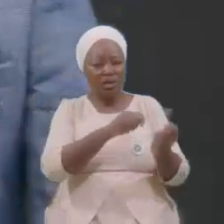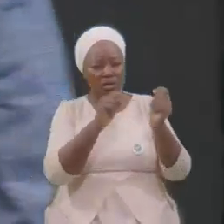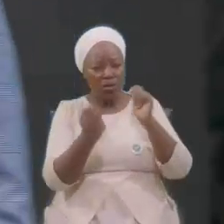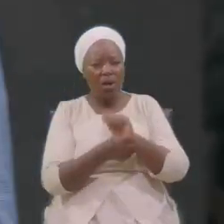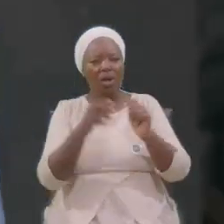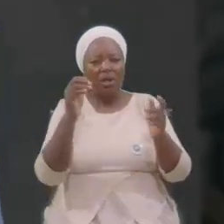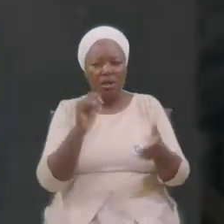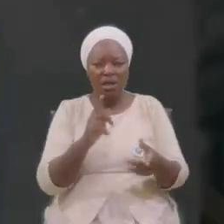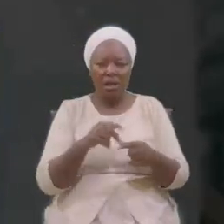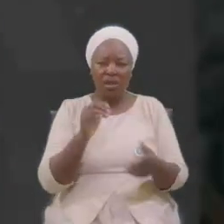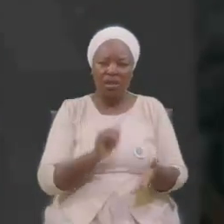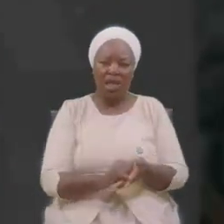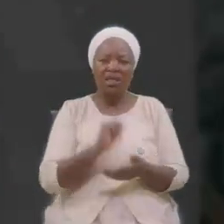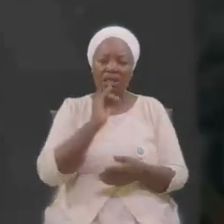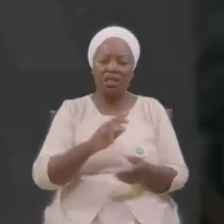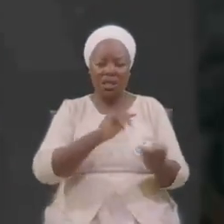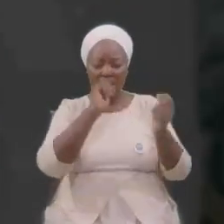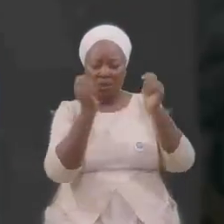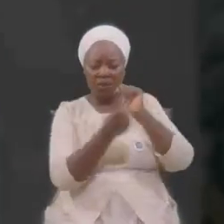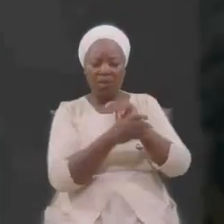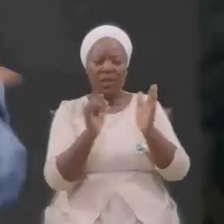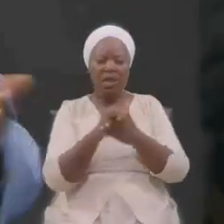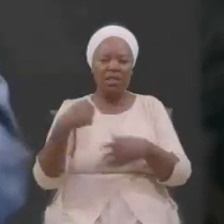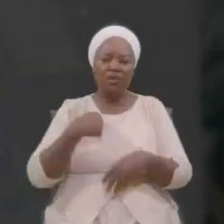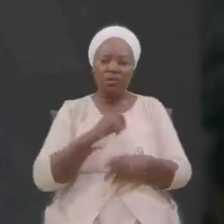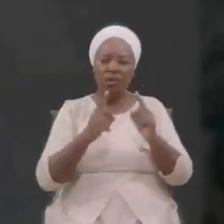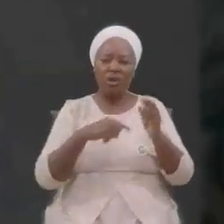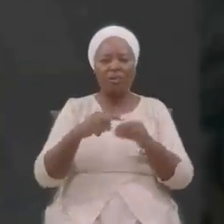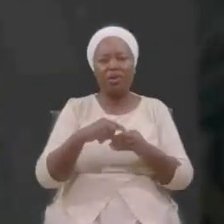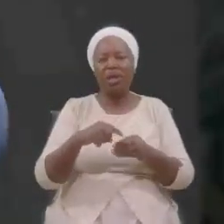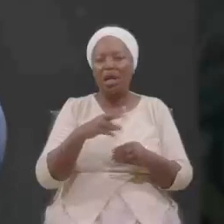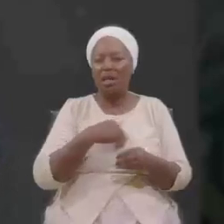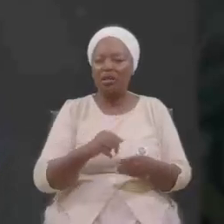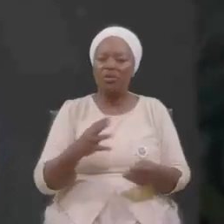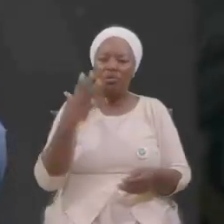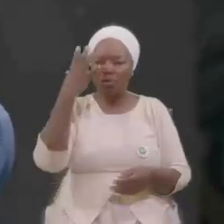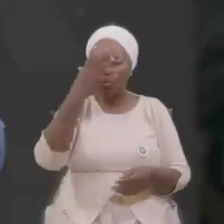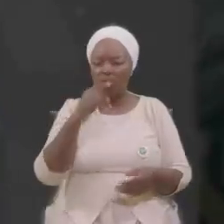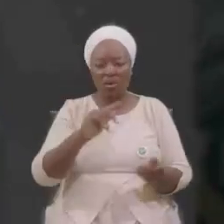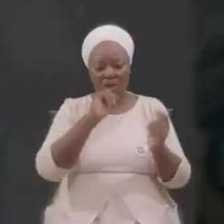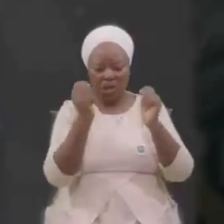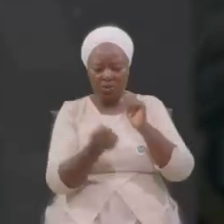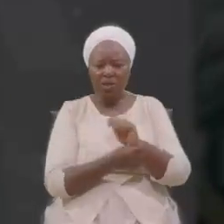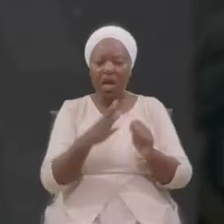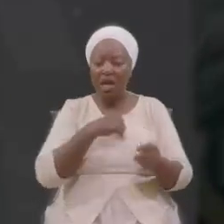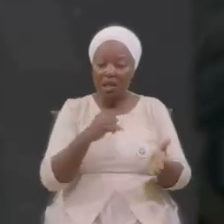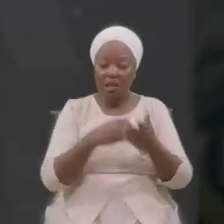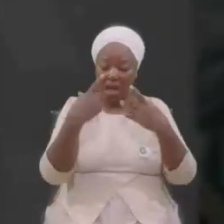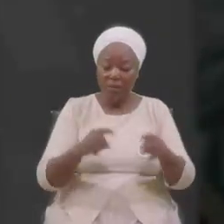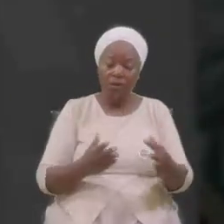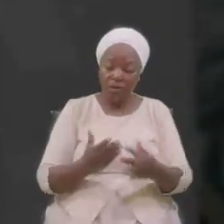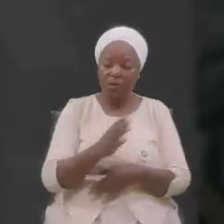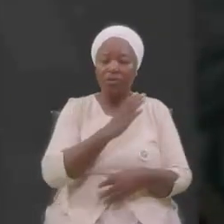the transformation we're talking about, glorious transformation, and it happens through Christ,